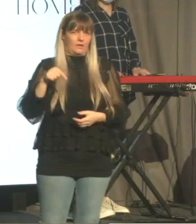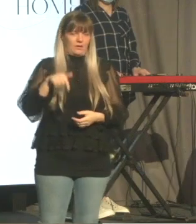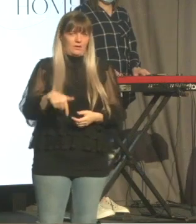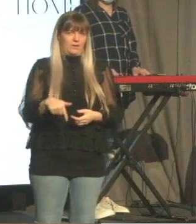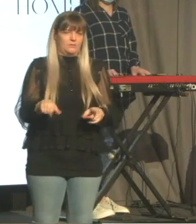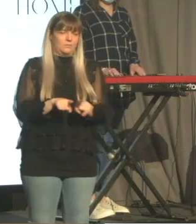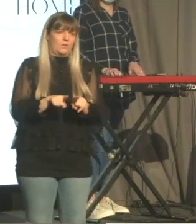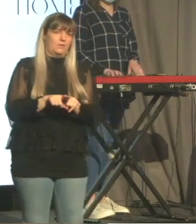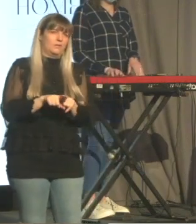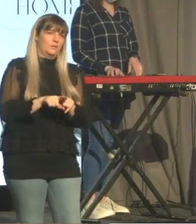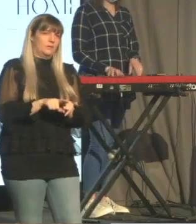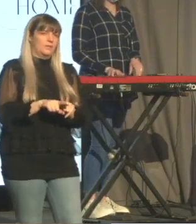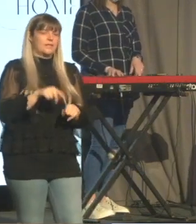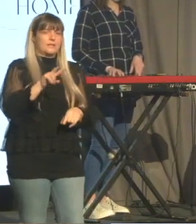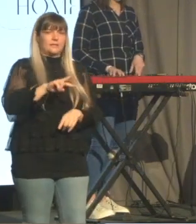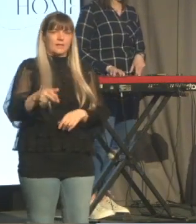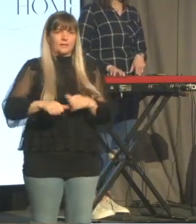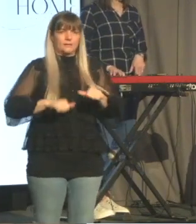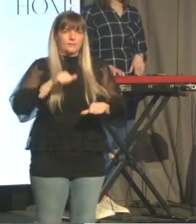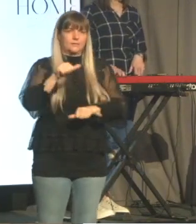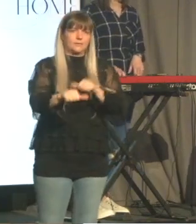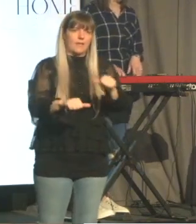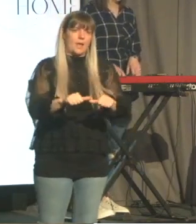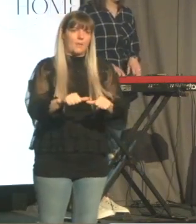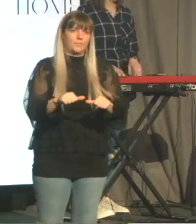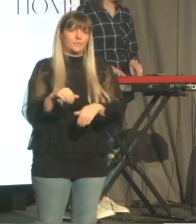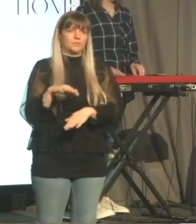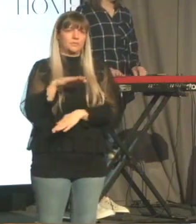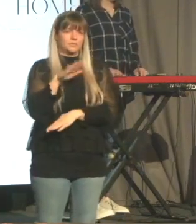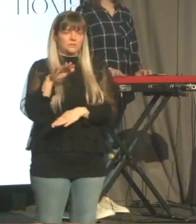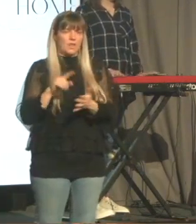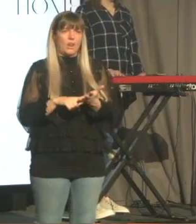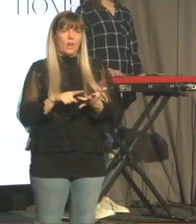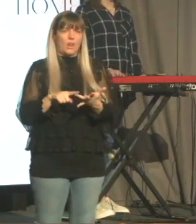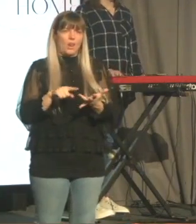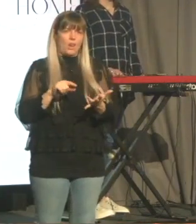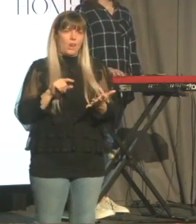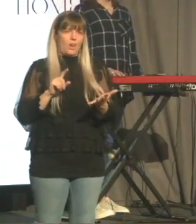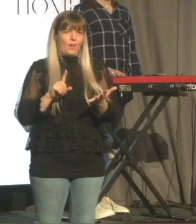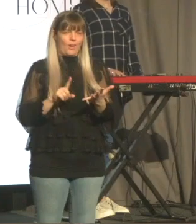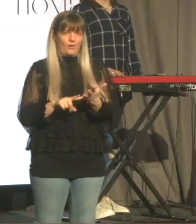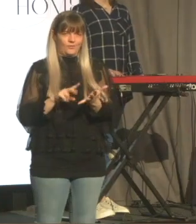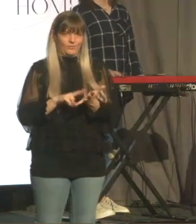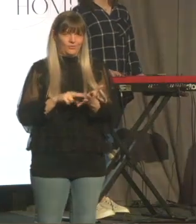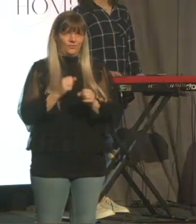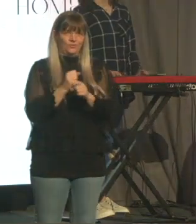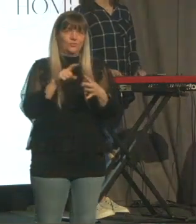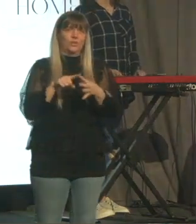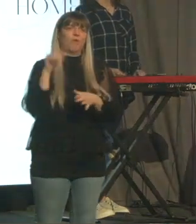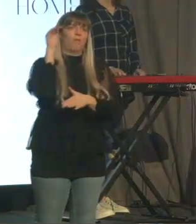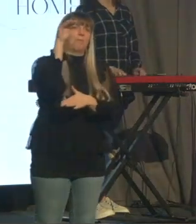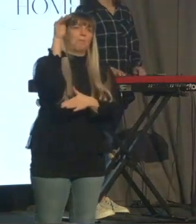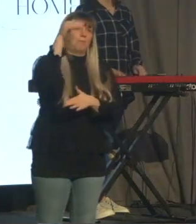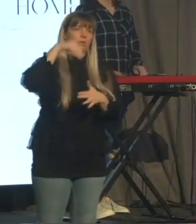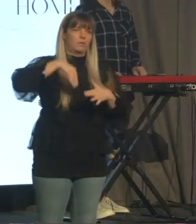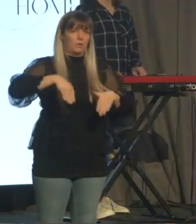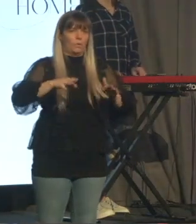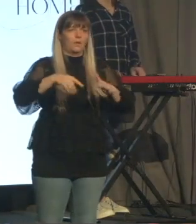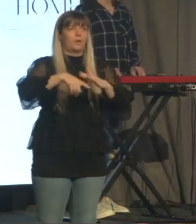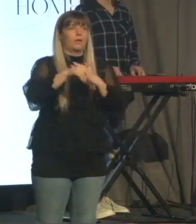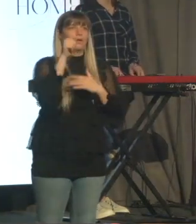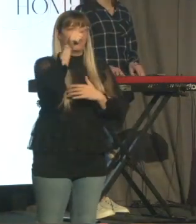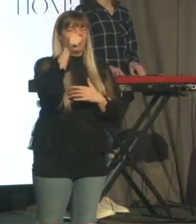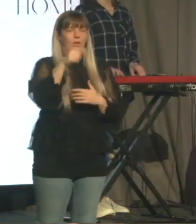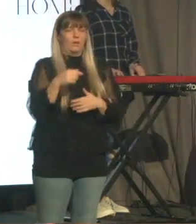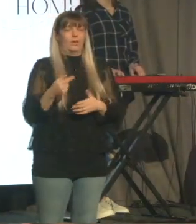passed. We have a Next Steps lounge on the way in. Look, if you're new to church or you've been coming for a while or even you've been here for a lifetime, if we can help you in any way, we'd love